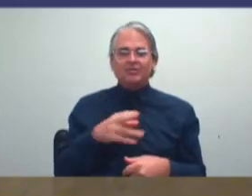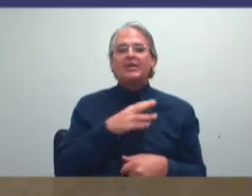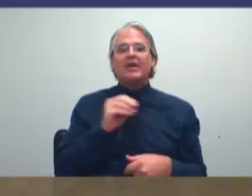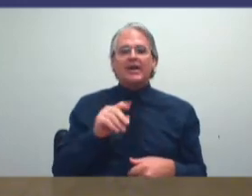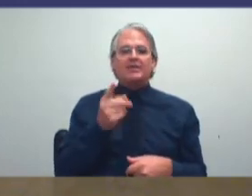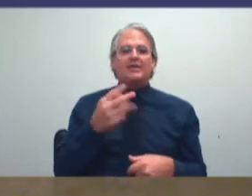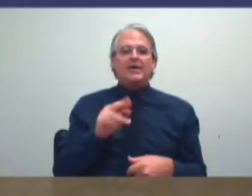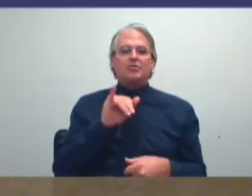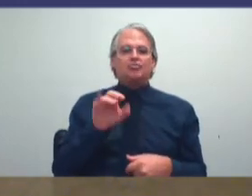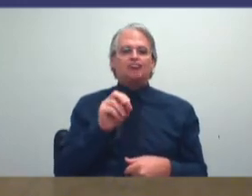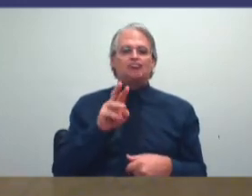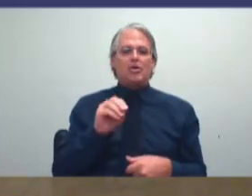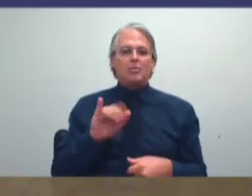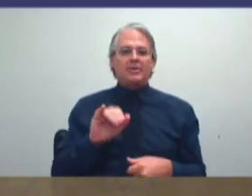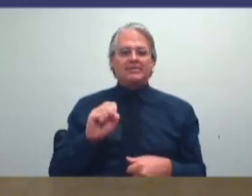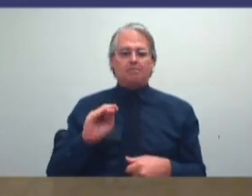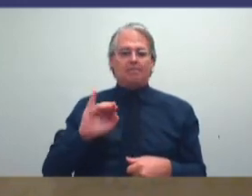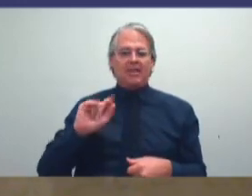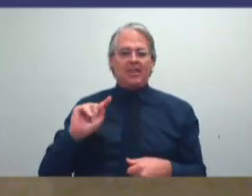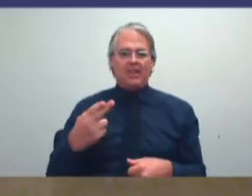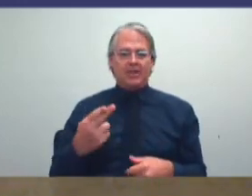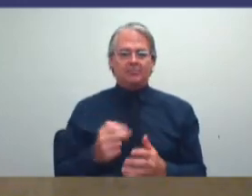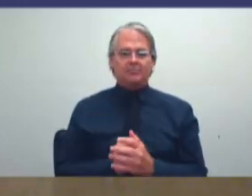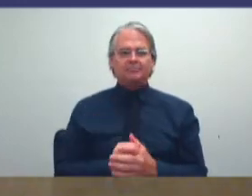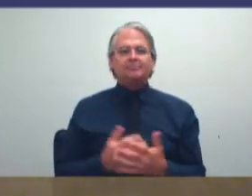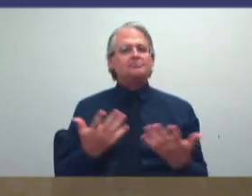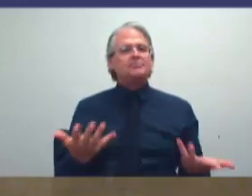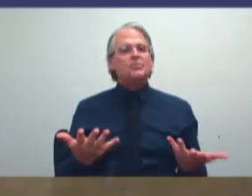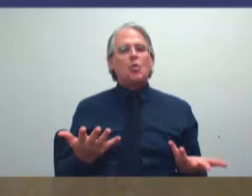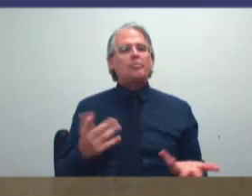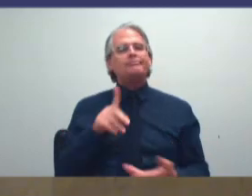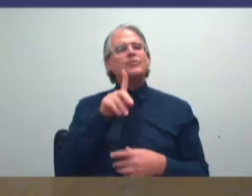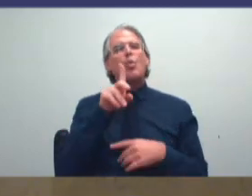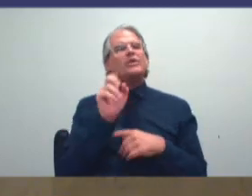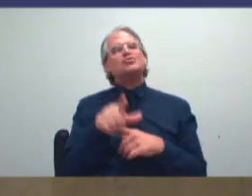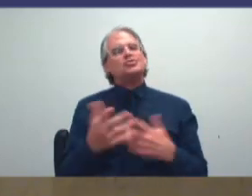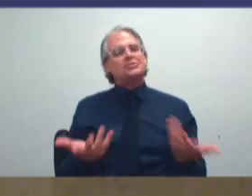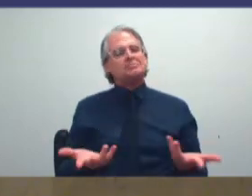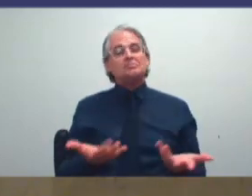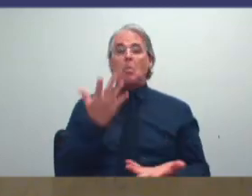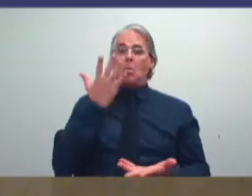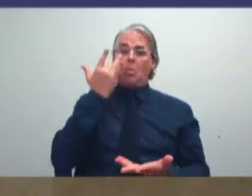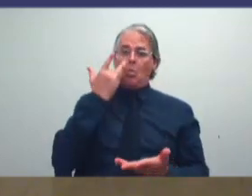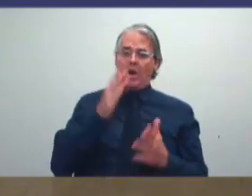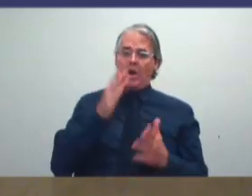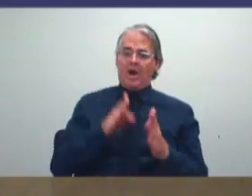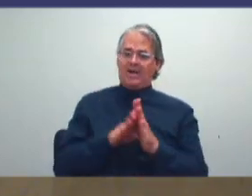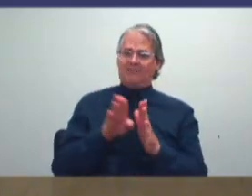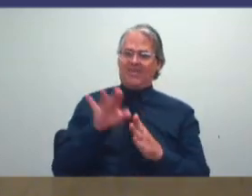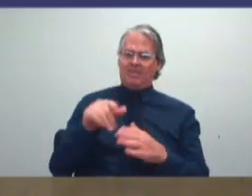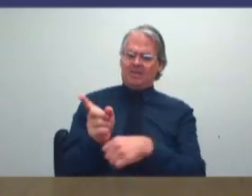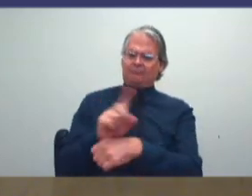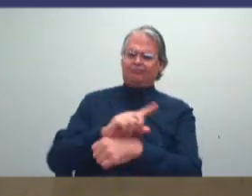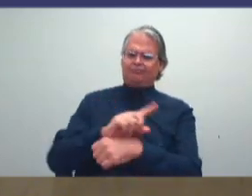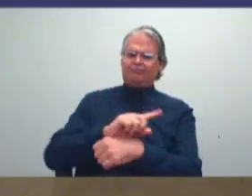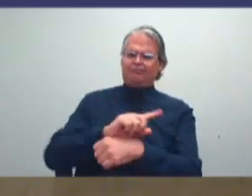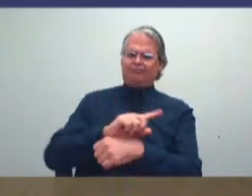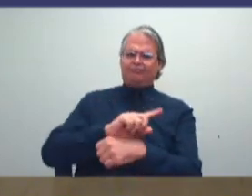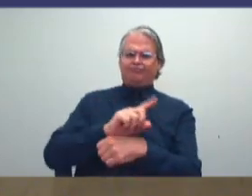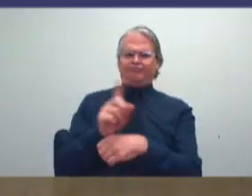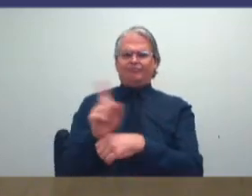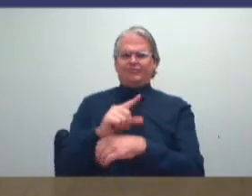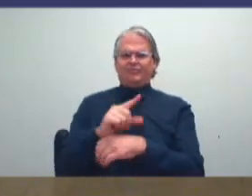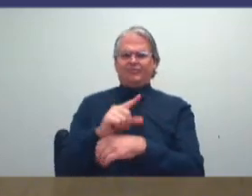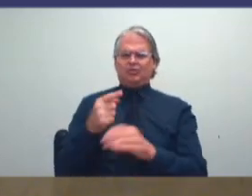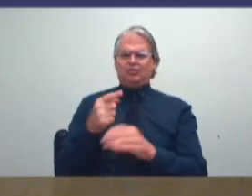The question of the day is why develop the risk meter? Everyone's been inundated with tons of data and dashboards that